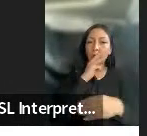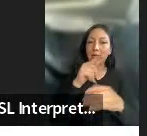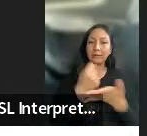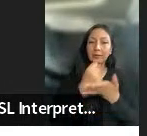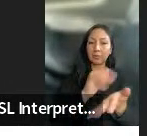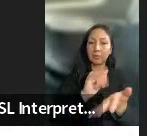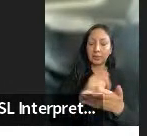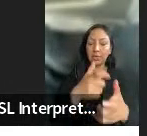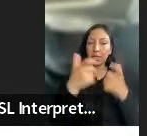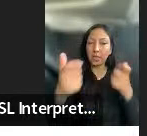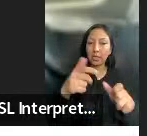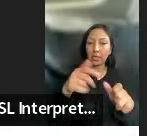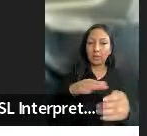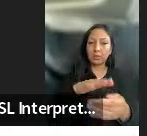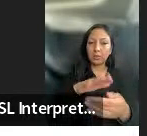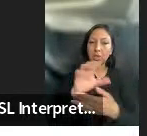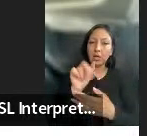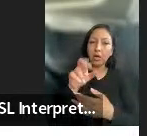footprint.